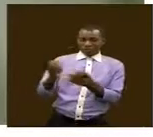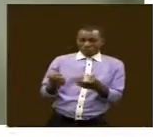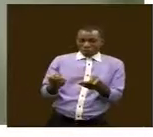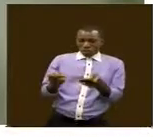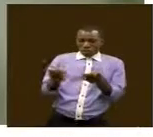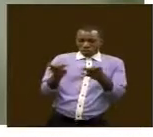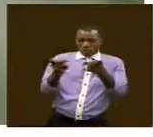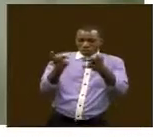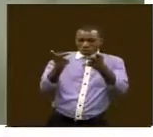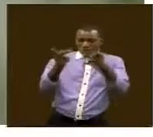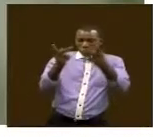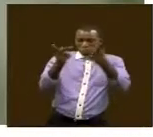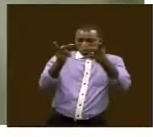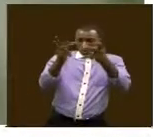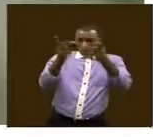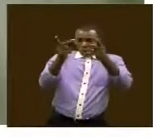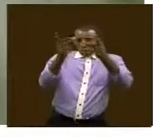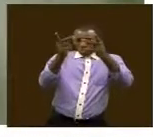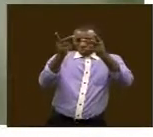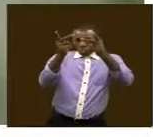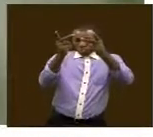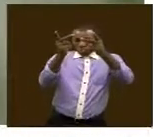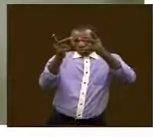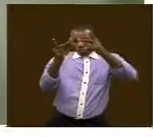bodies, giving them the common name of wigglers.